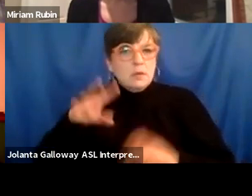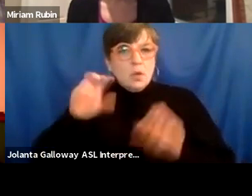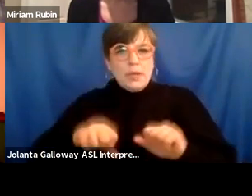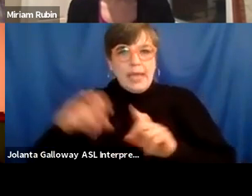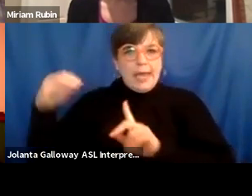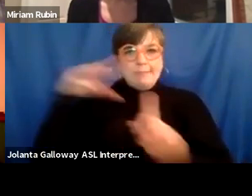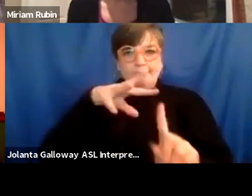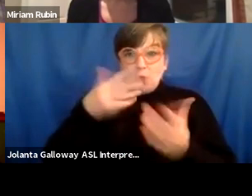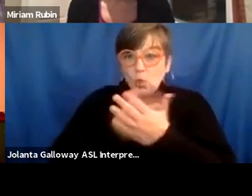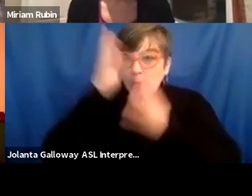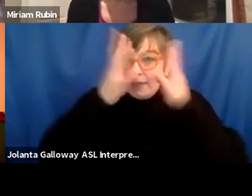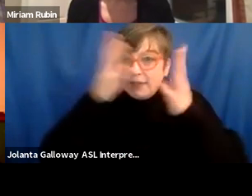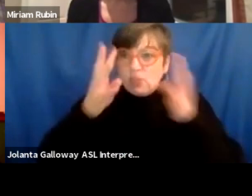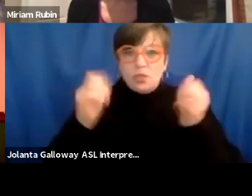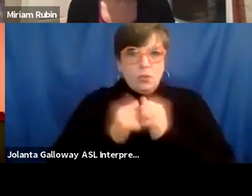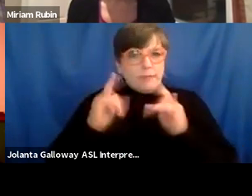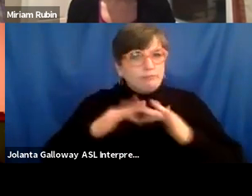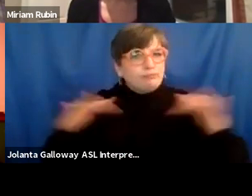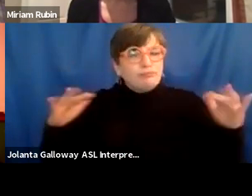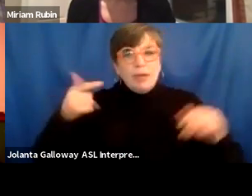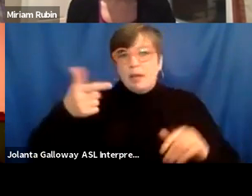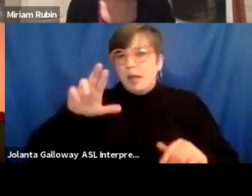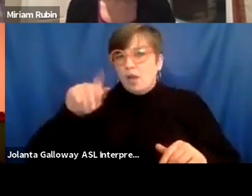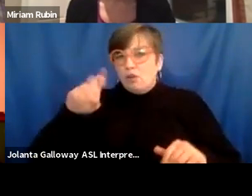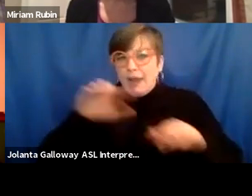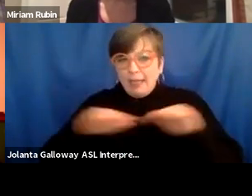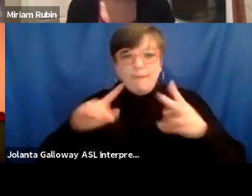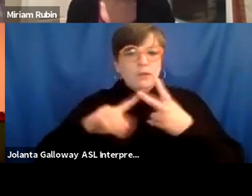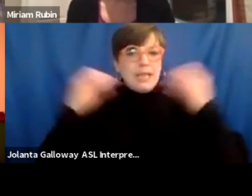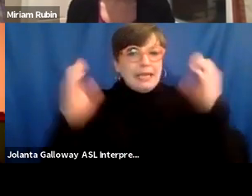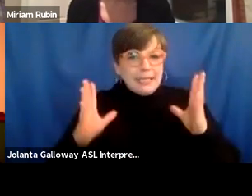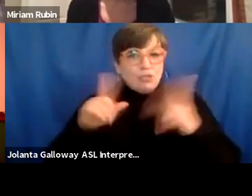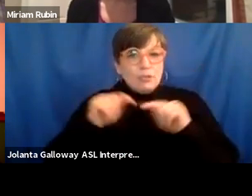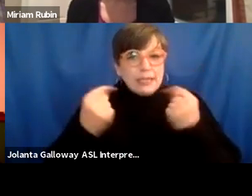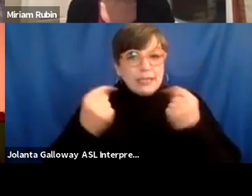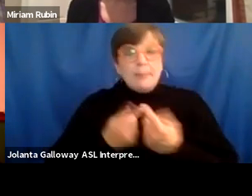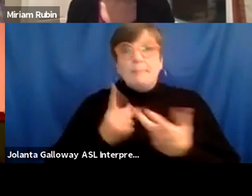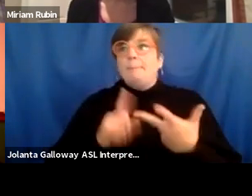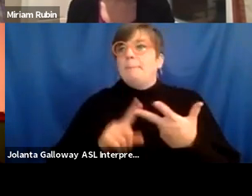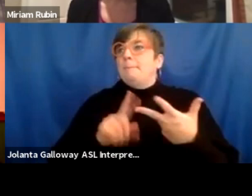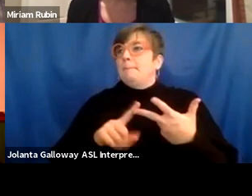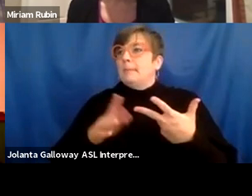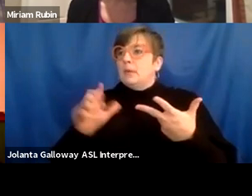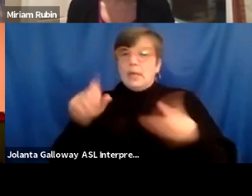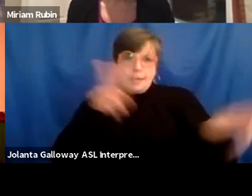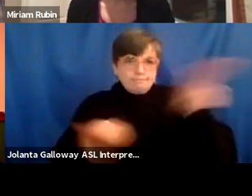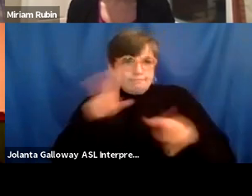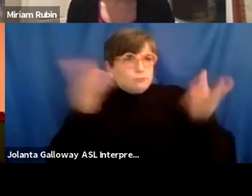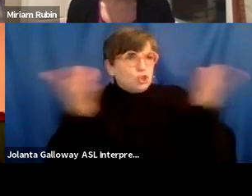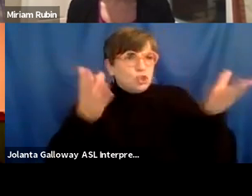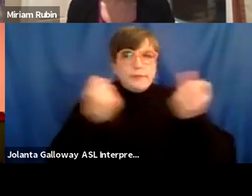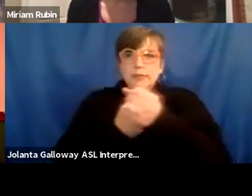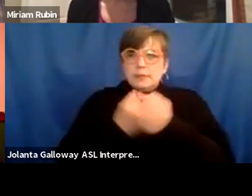school levels with grade level teams, with our teacher teams, to look at our services and our supports